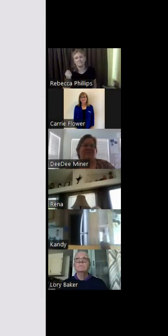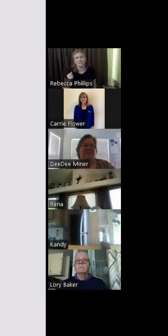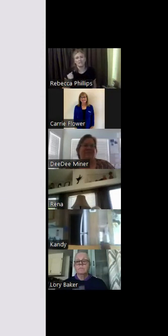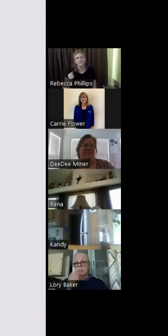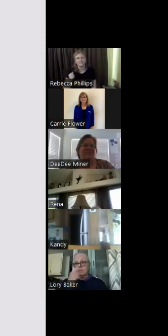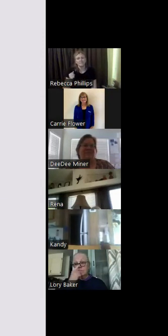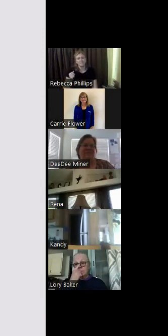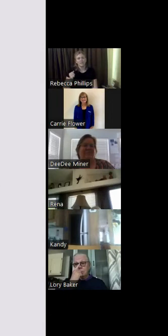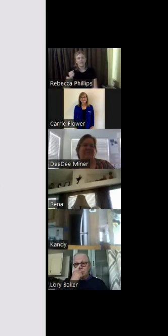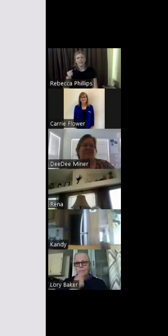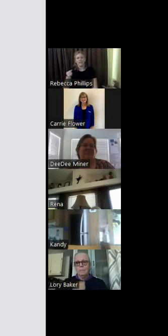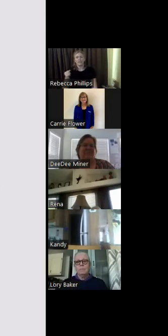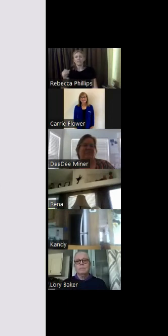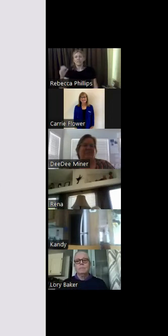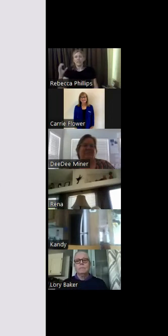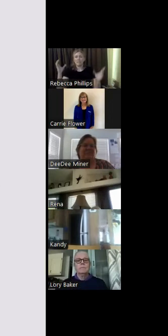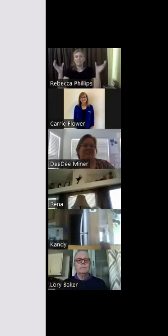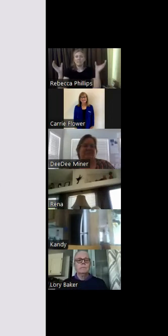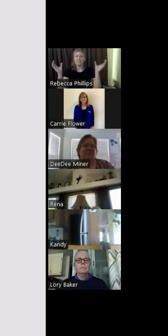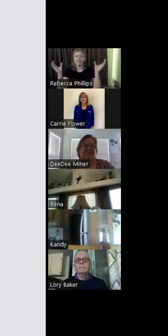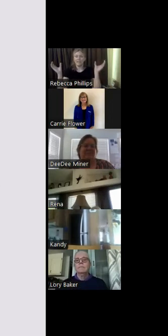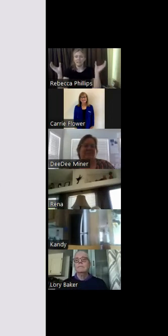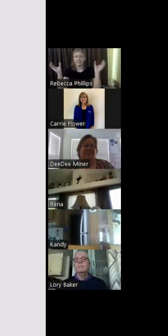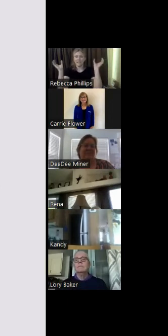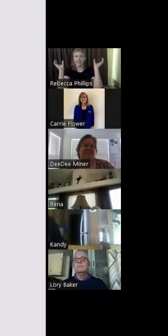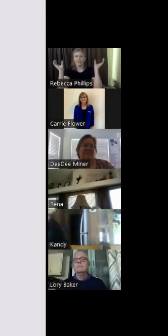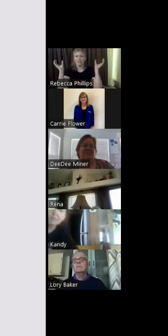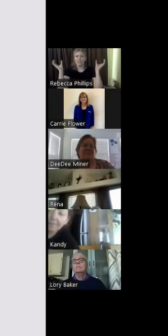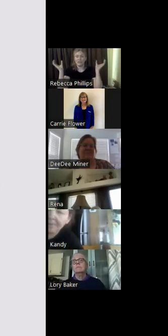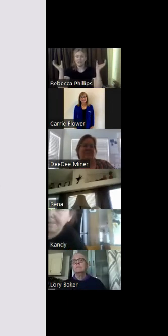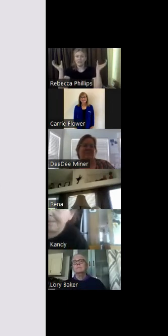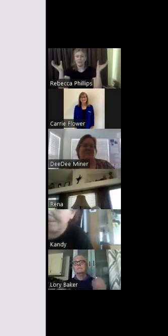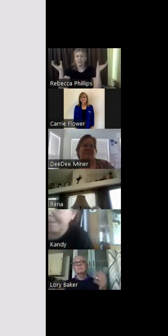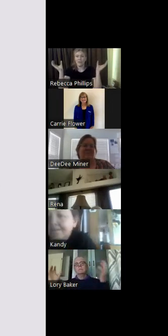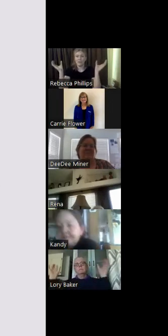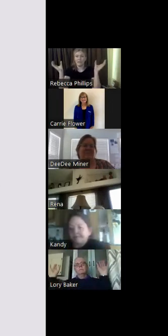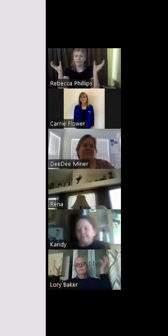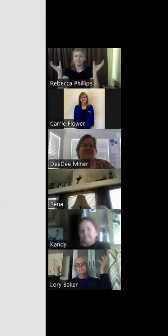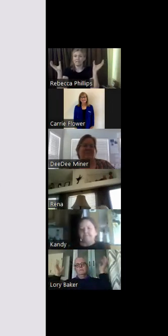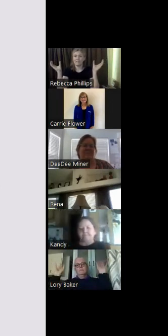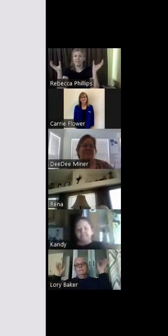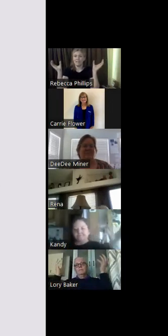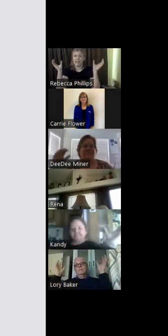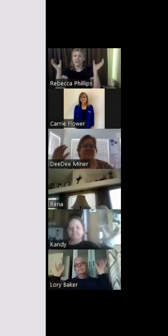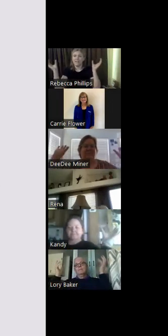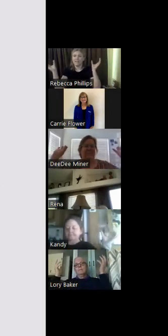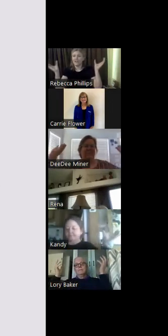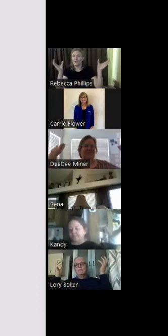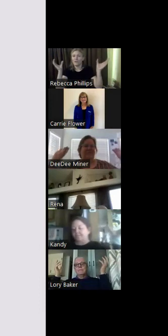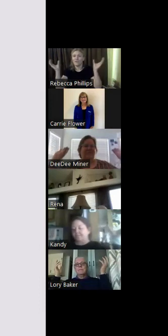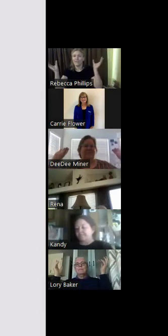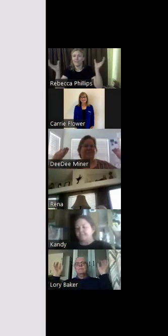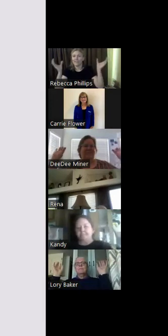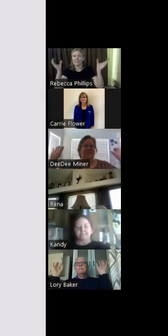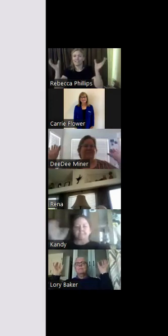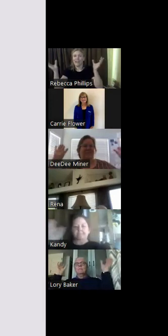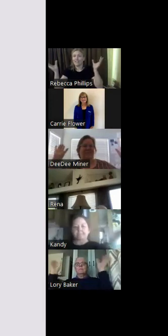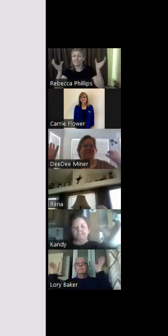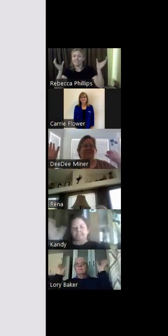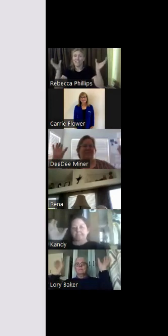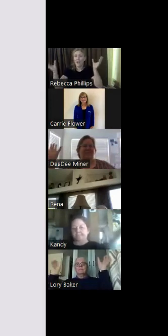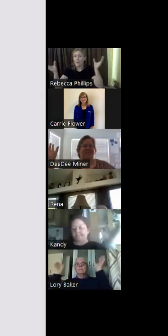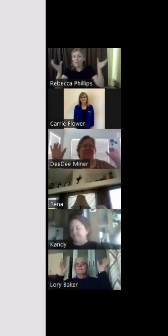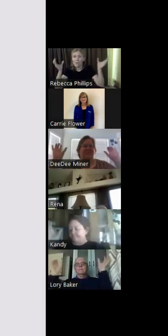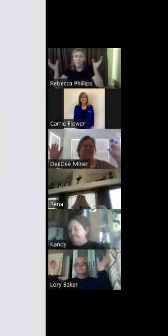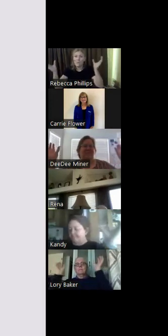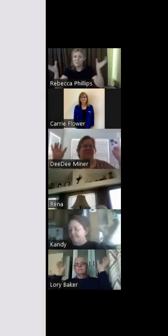understand. Okay, so ambulance is fun. It's like you have your two open hands, and then you're going around like the